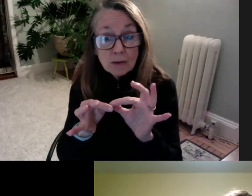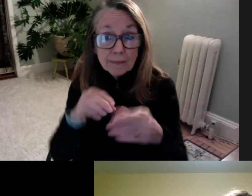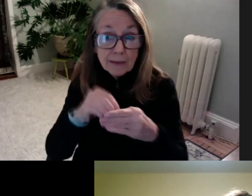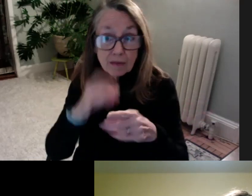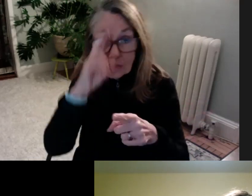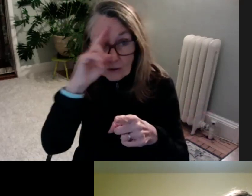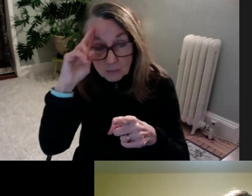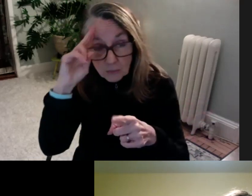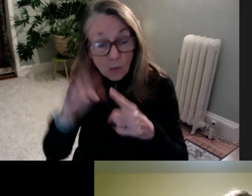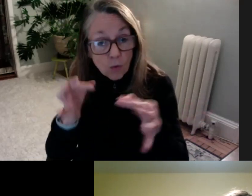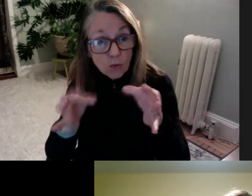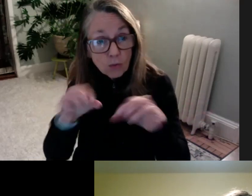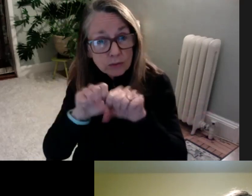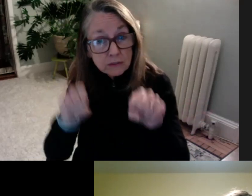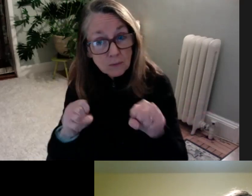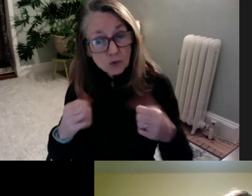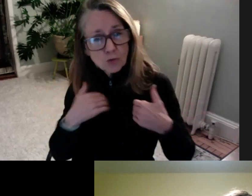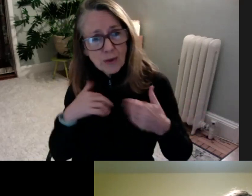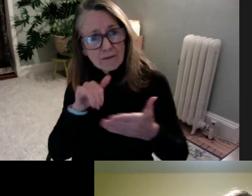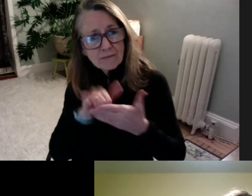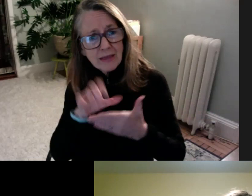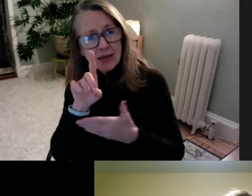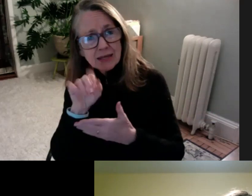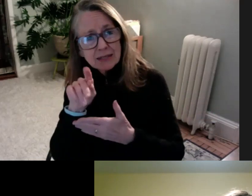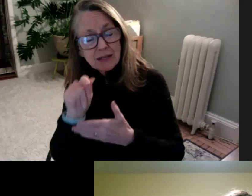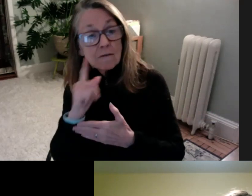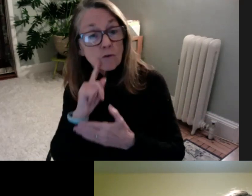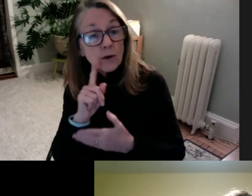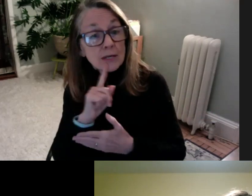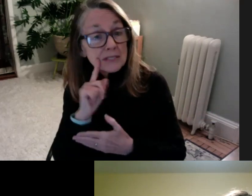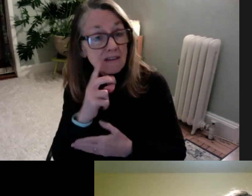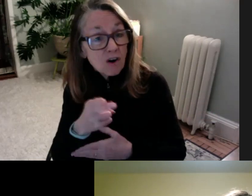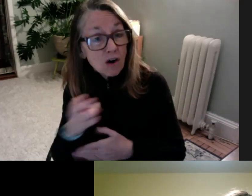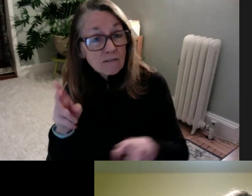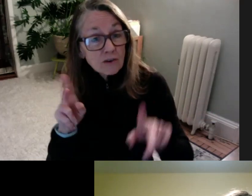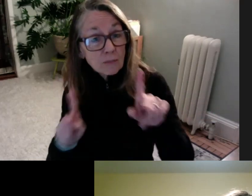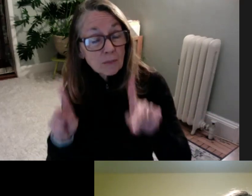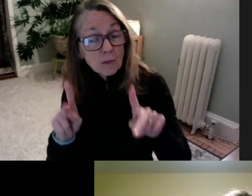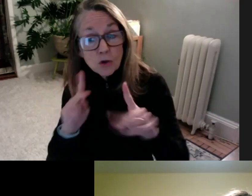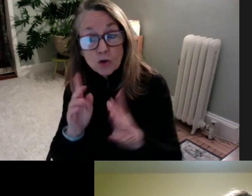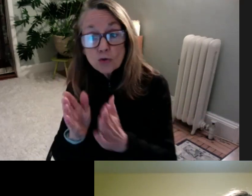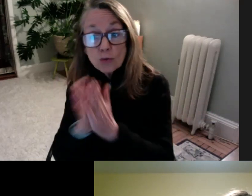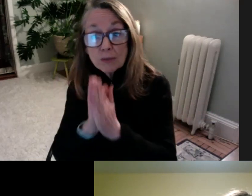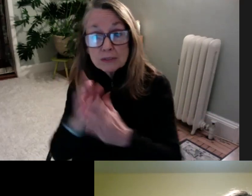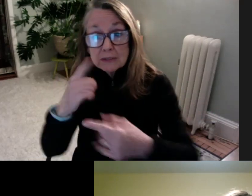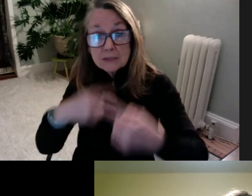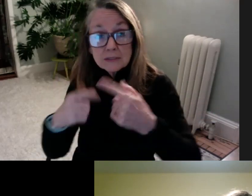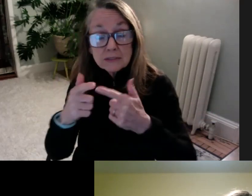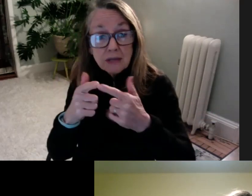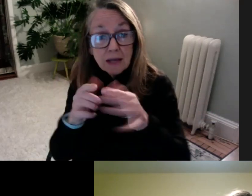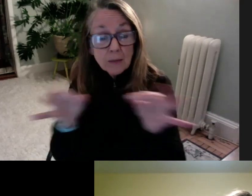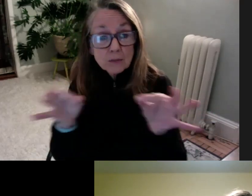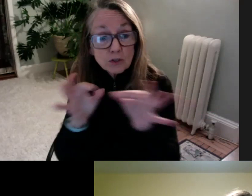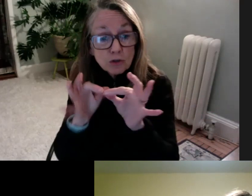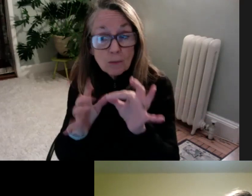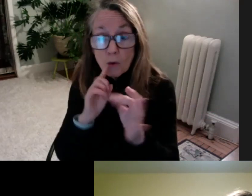also maintain that data for deaf and hard of hearing people who request sign language interpreters, or if they